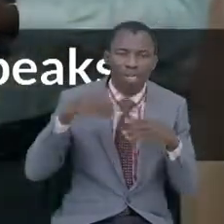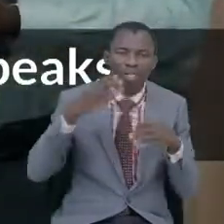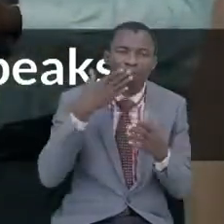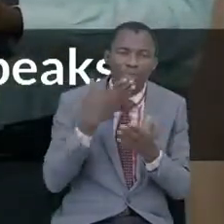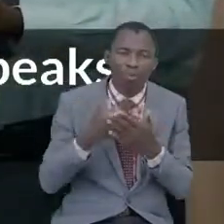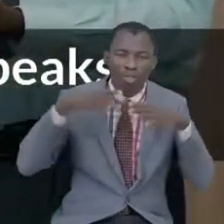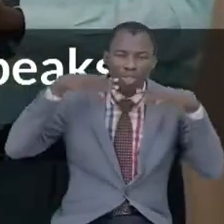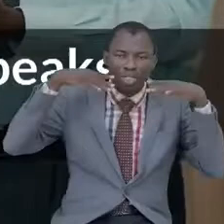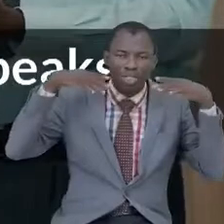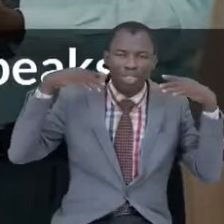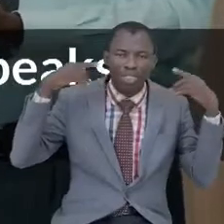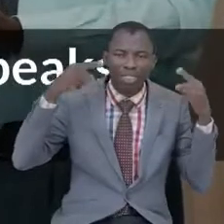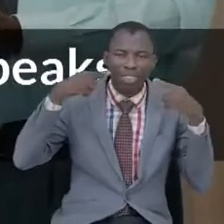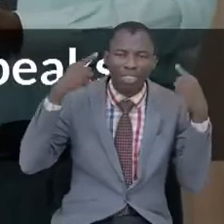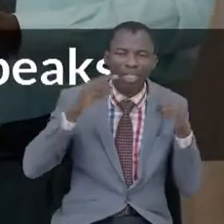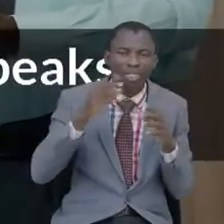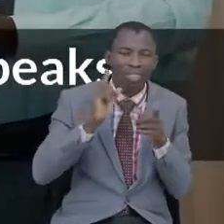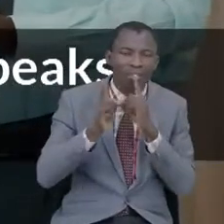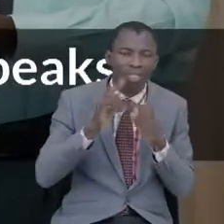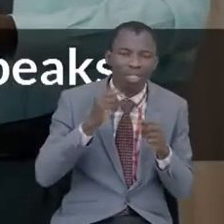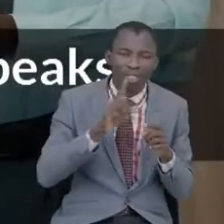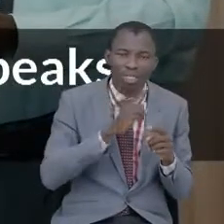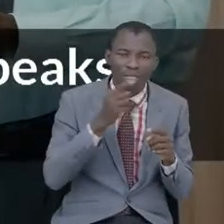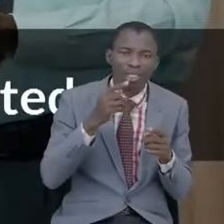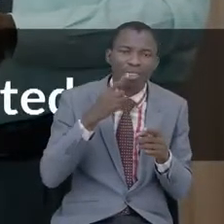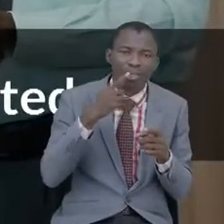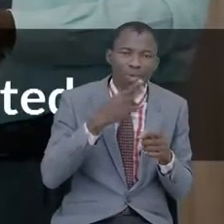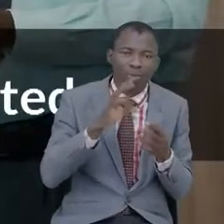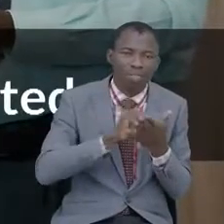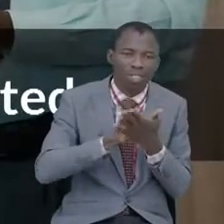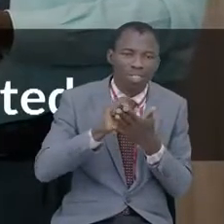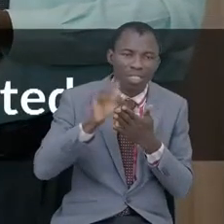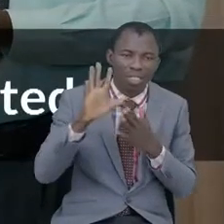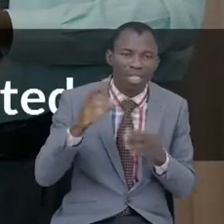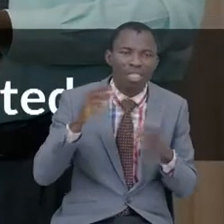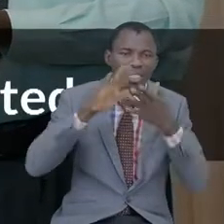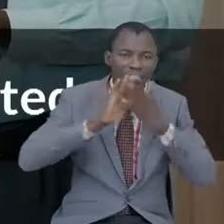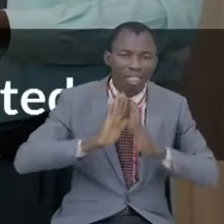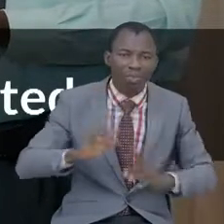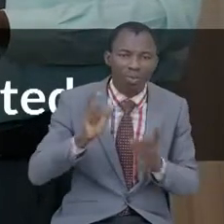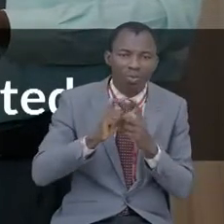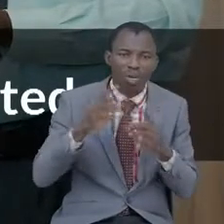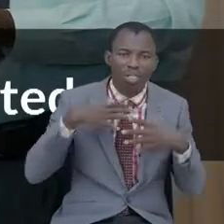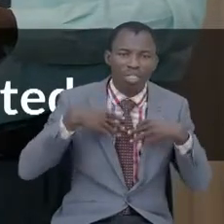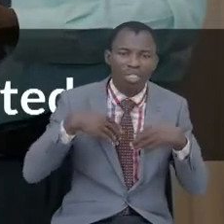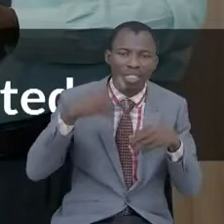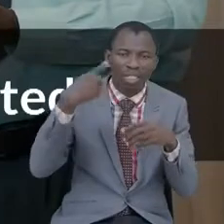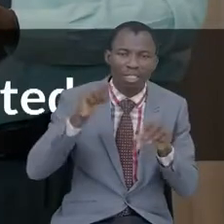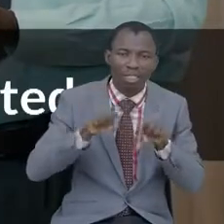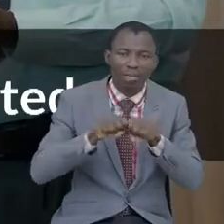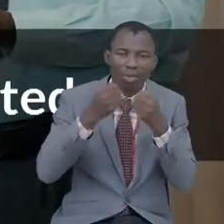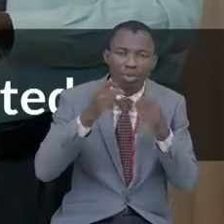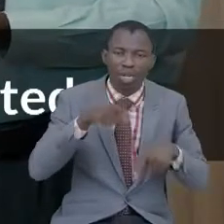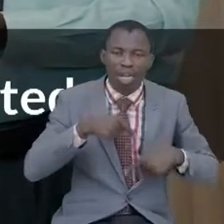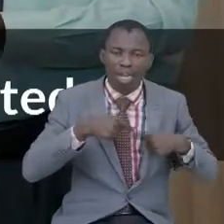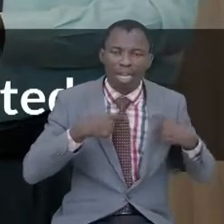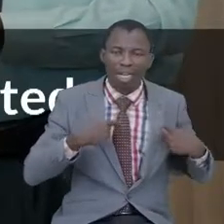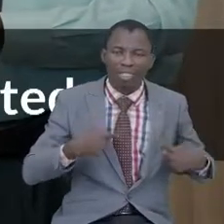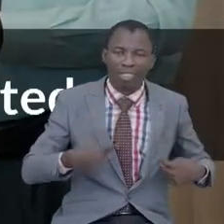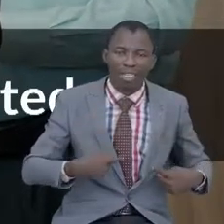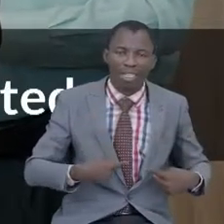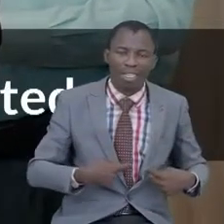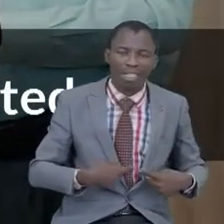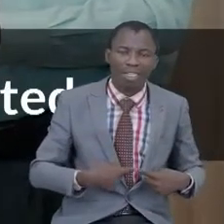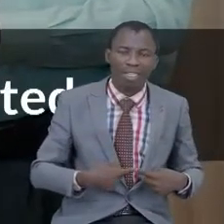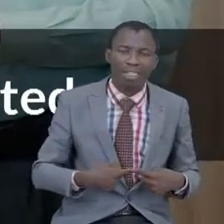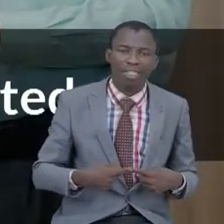Speaks the tongues of the saints. Gentle words give the broken